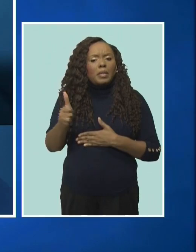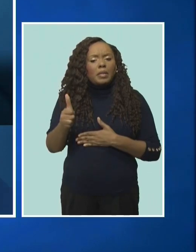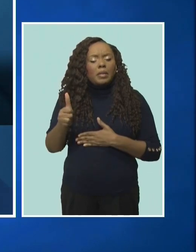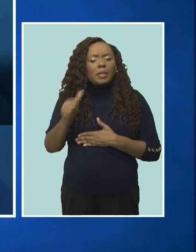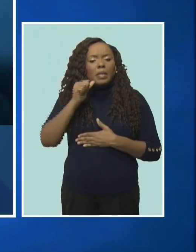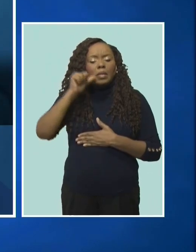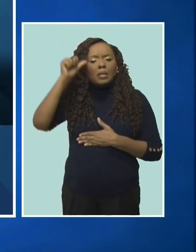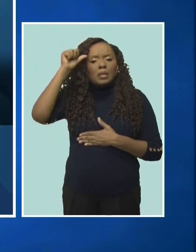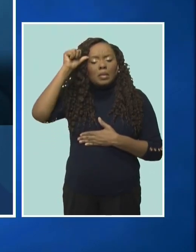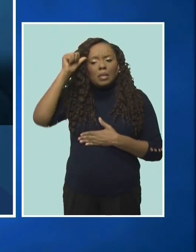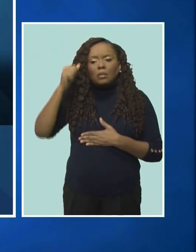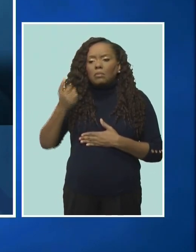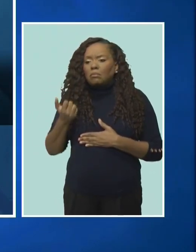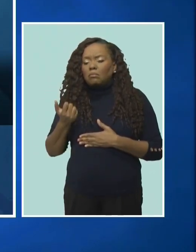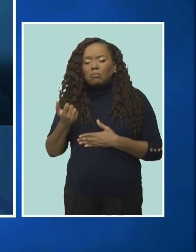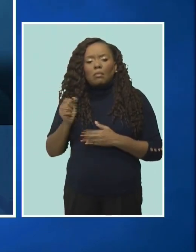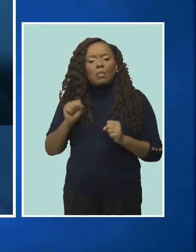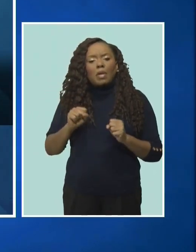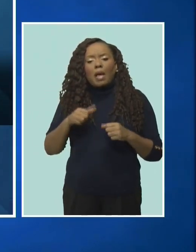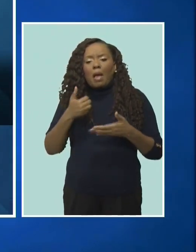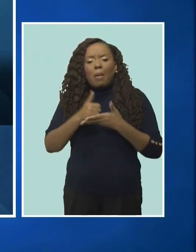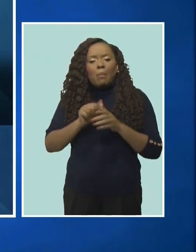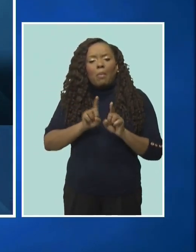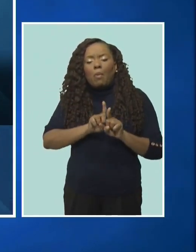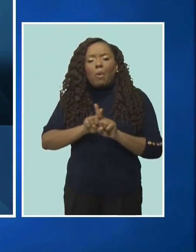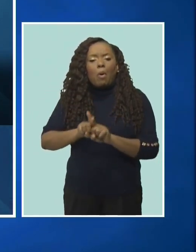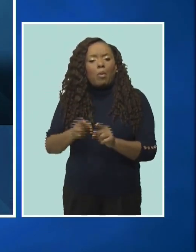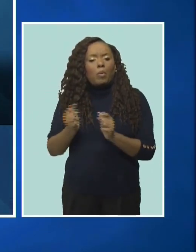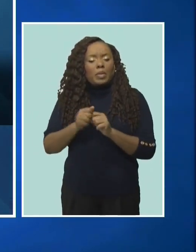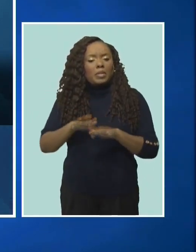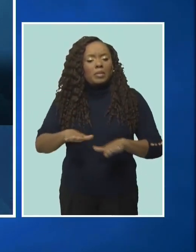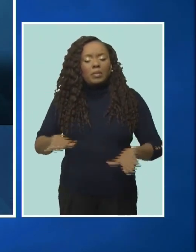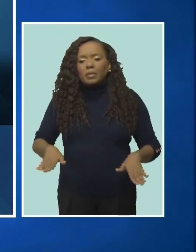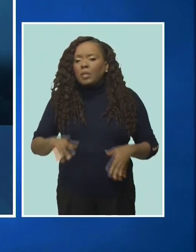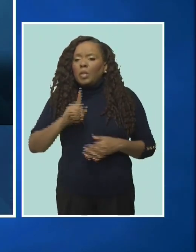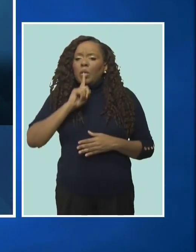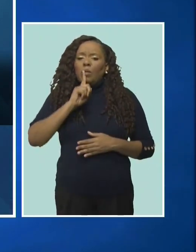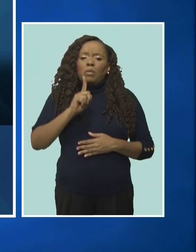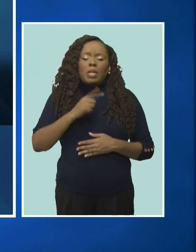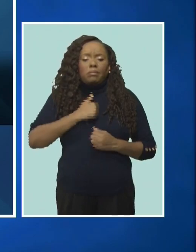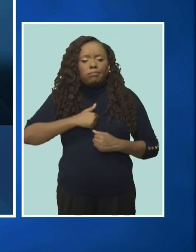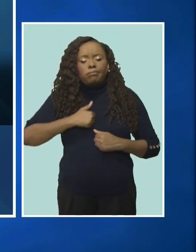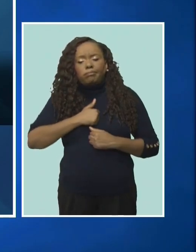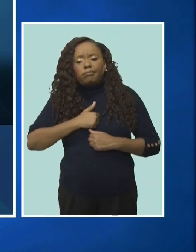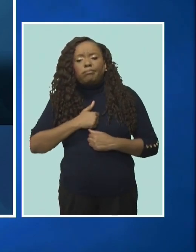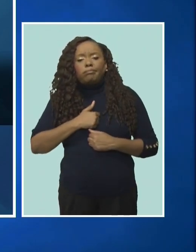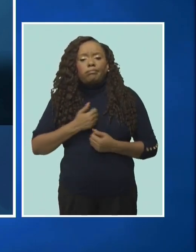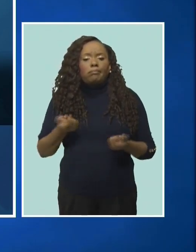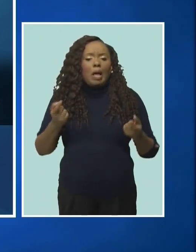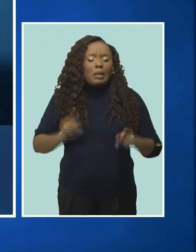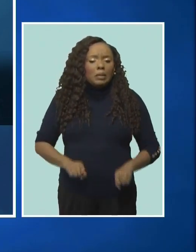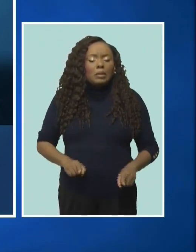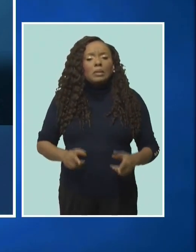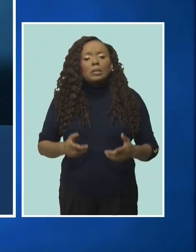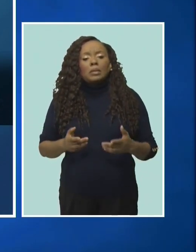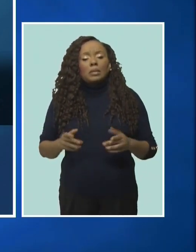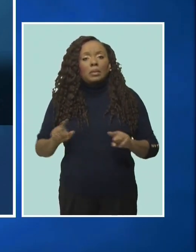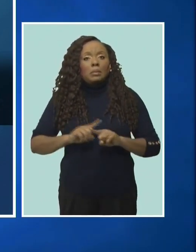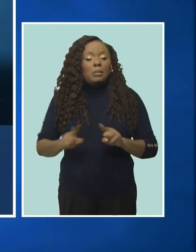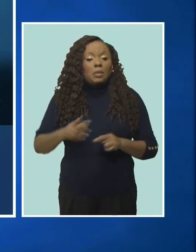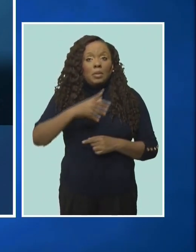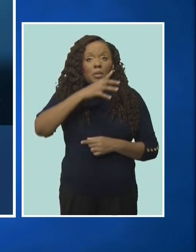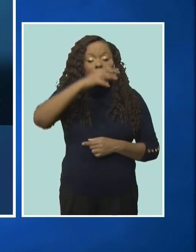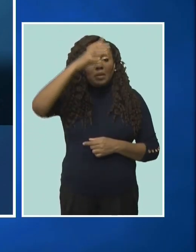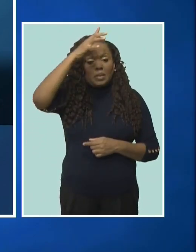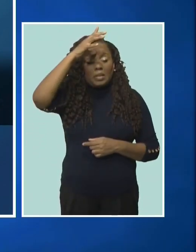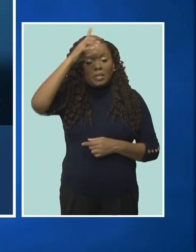safety. It's really unfortunate what has taken place, but we want parents to be,